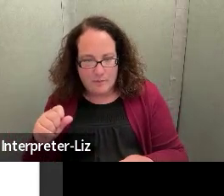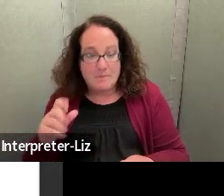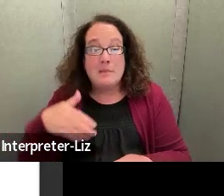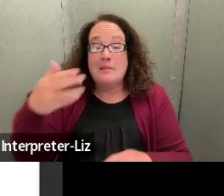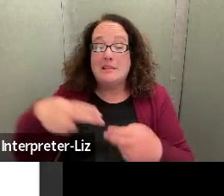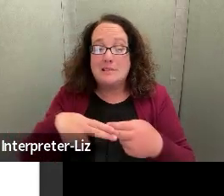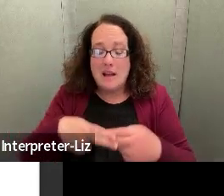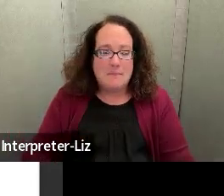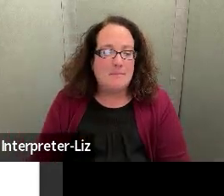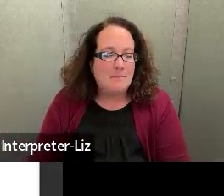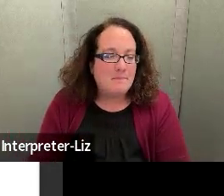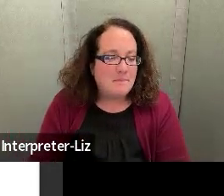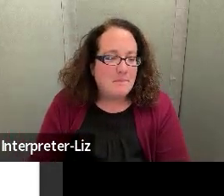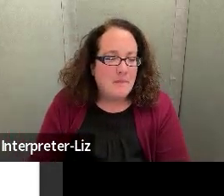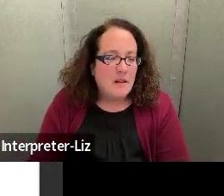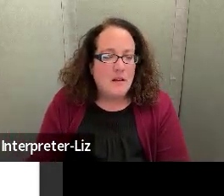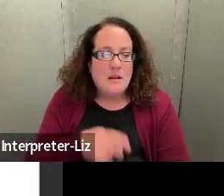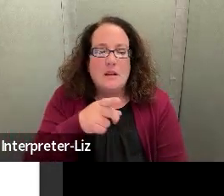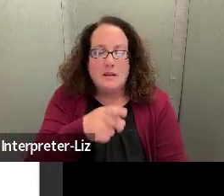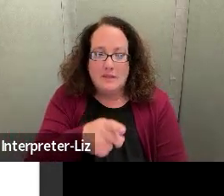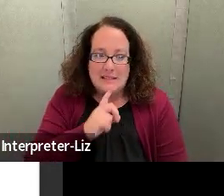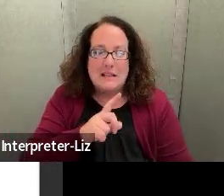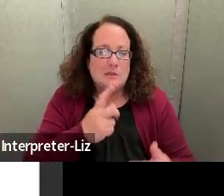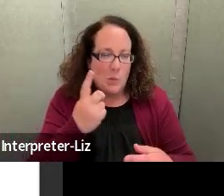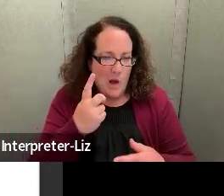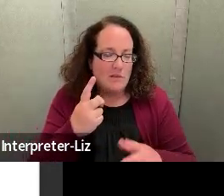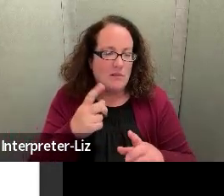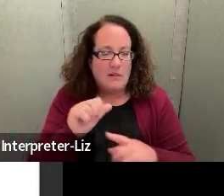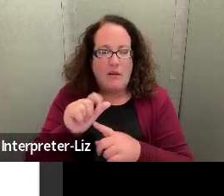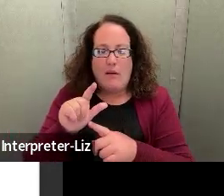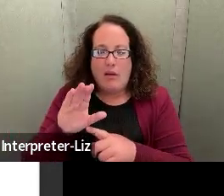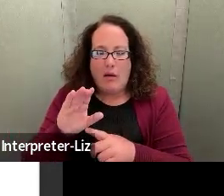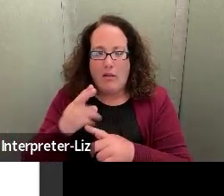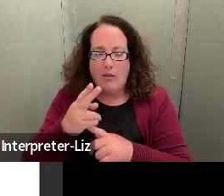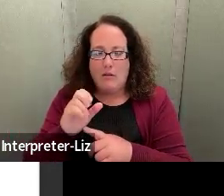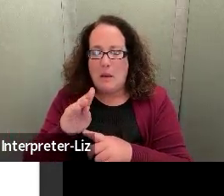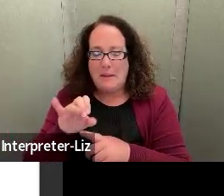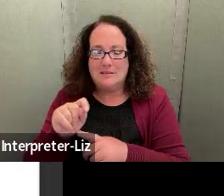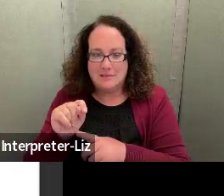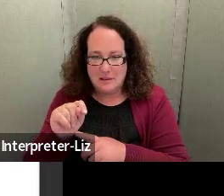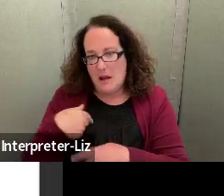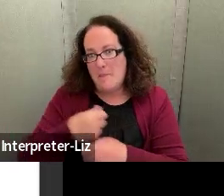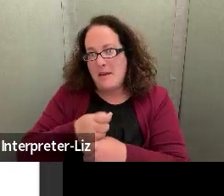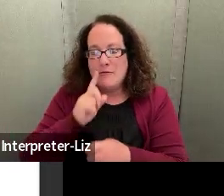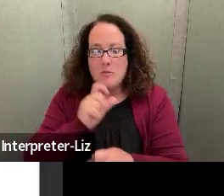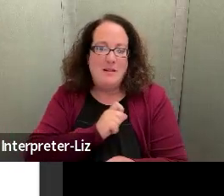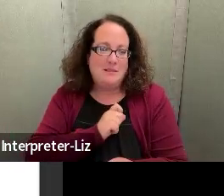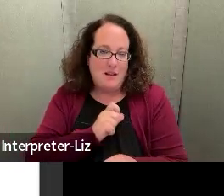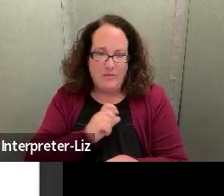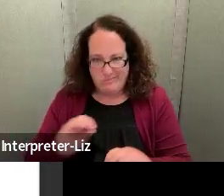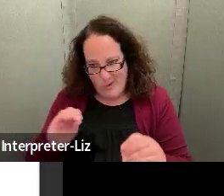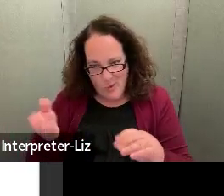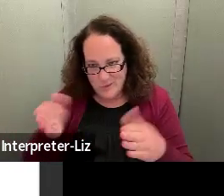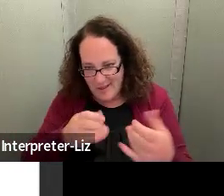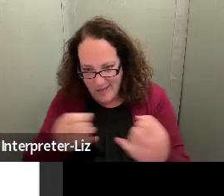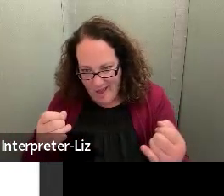slide. This is a carving of an alchemist. I made this for myself, so there was no deadline or reason